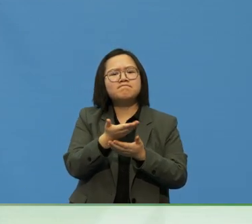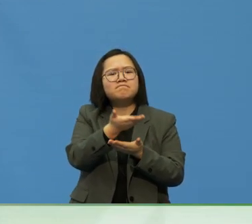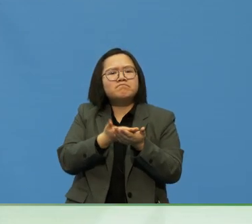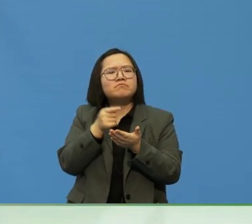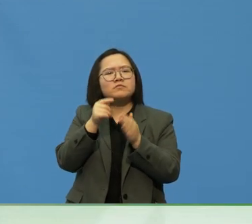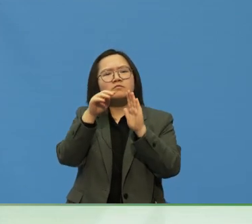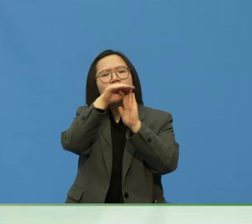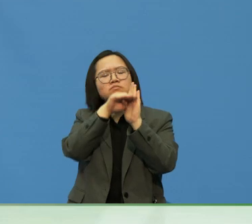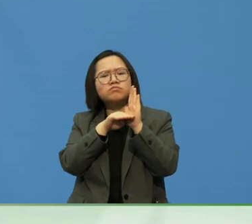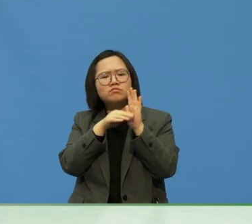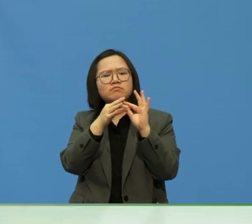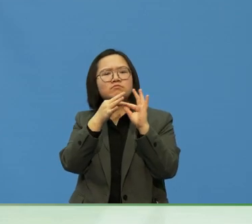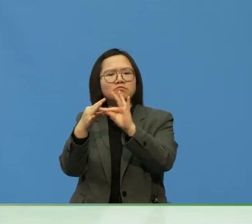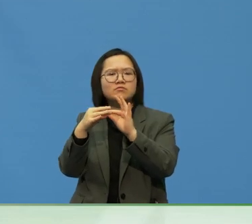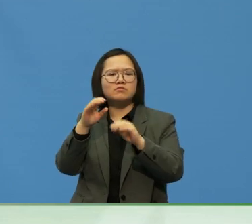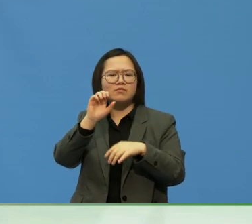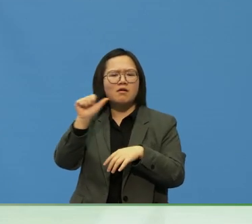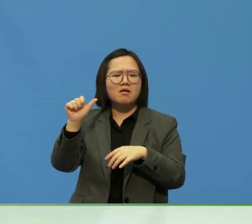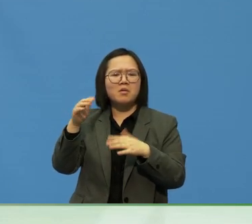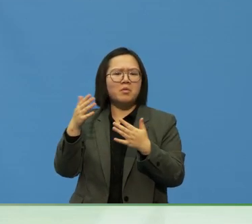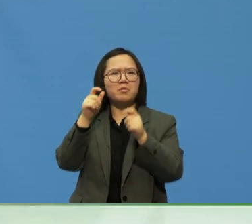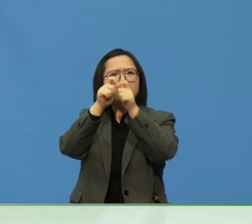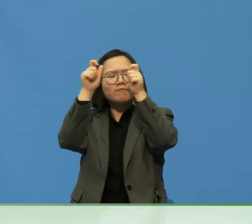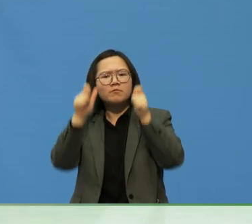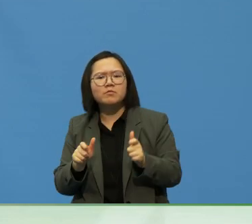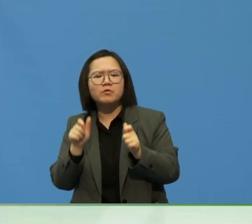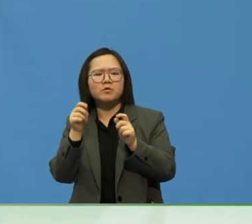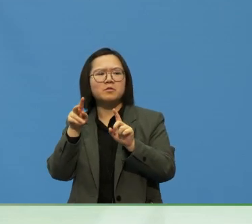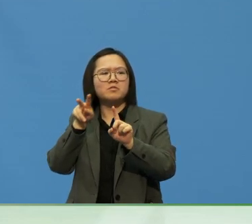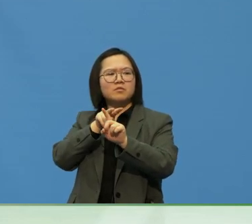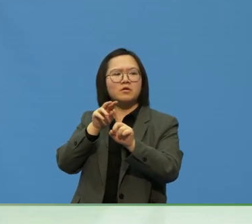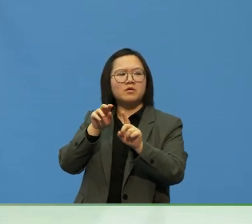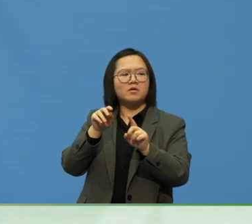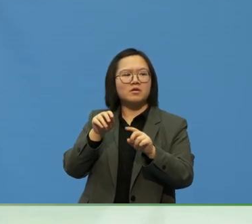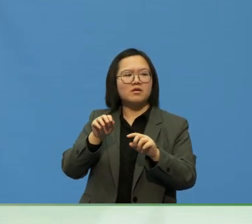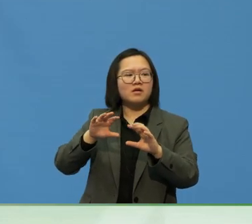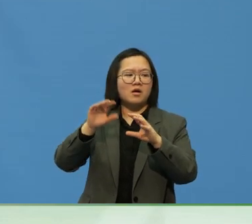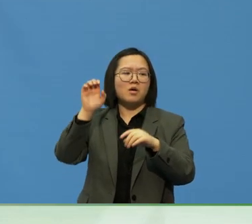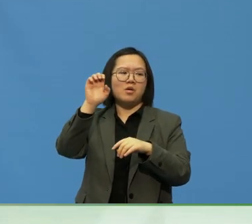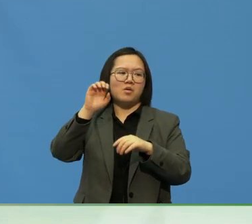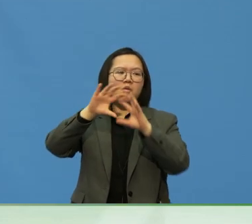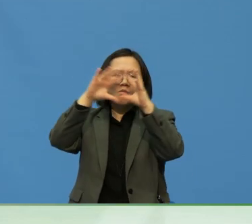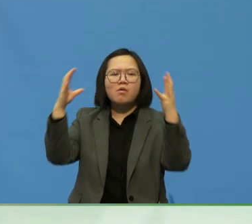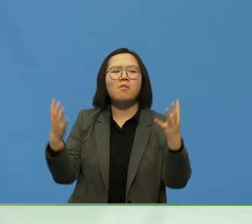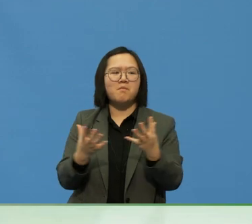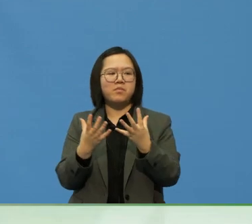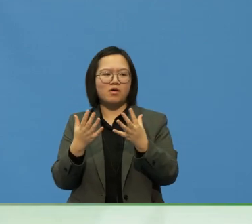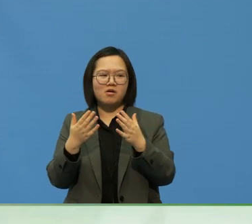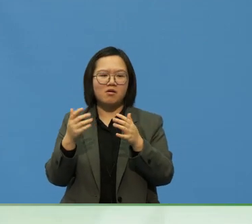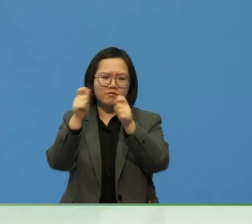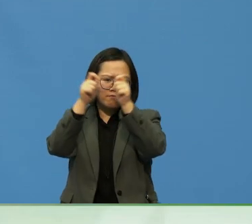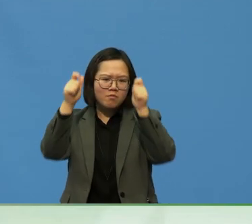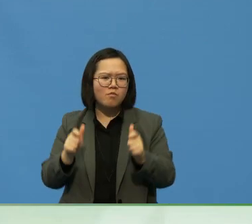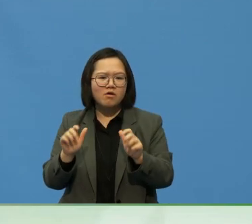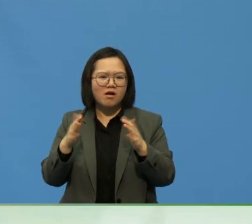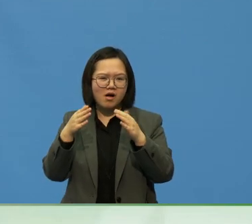accountable on accessibility? I'm not going to talk in detail about the regulations, if I may, but as I